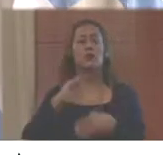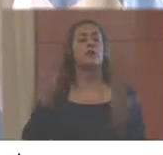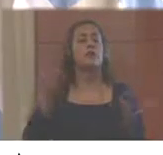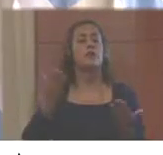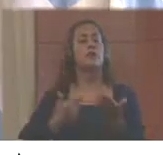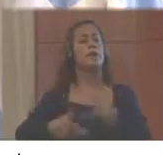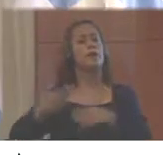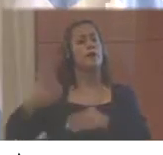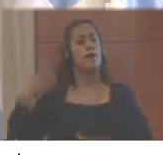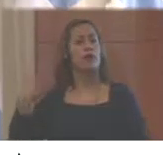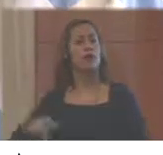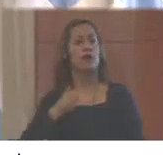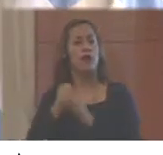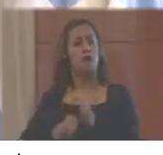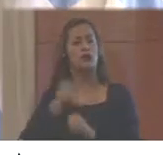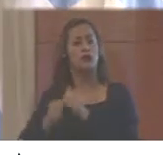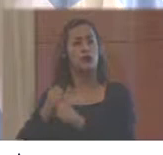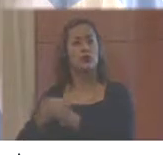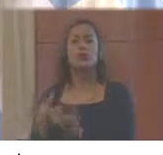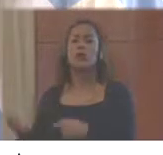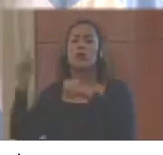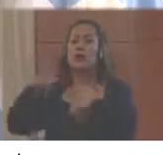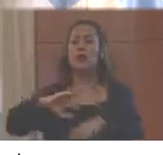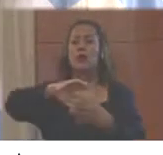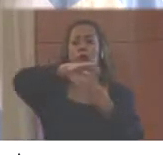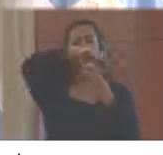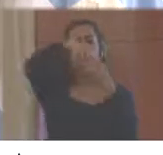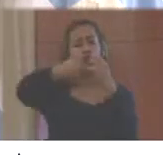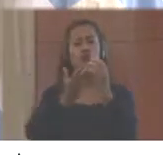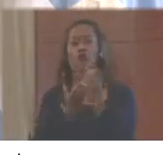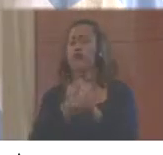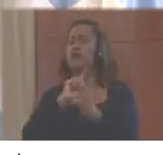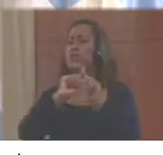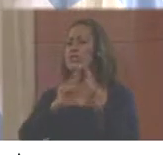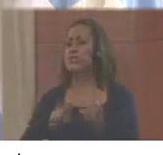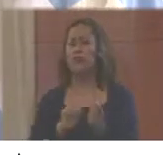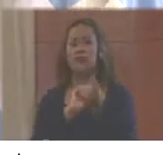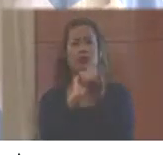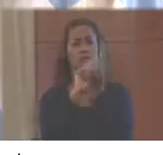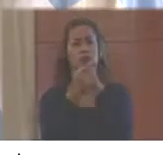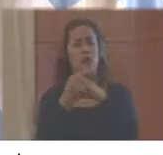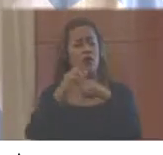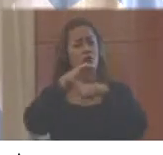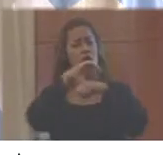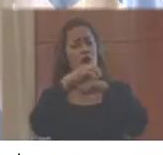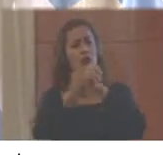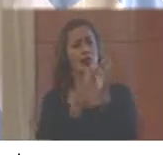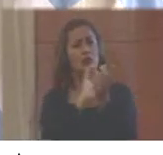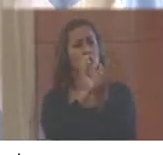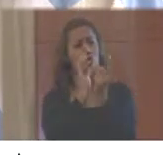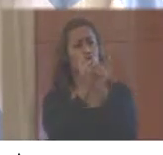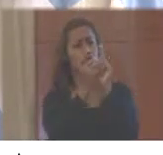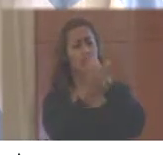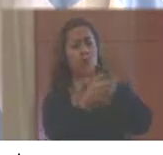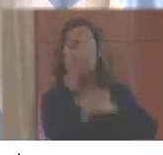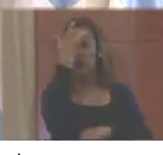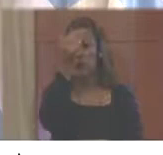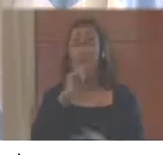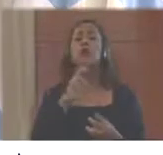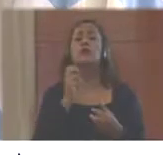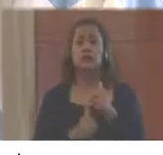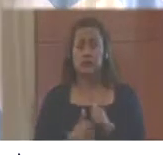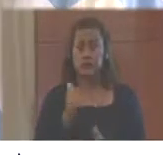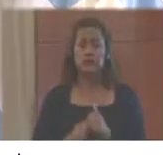For several decades now, our planet has been suffering important alterations in